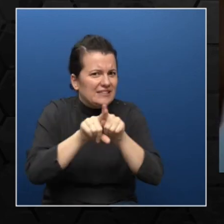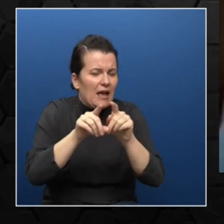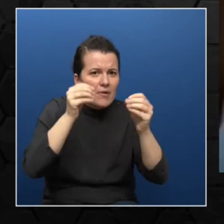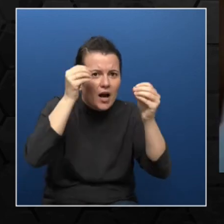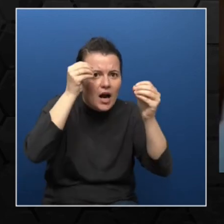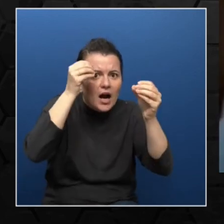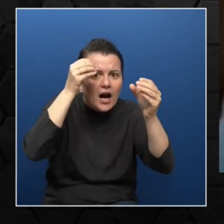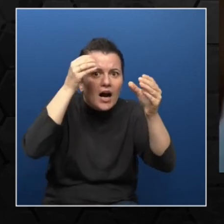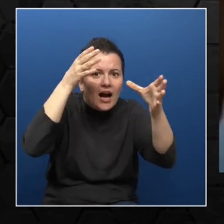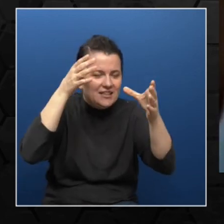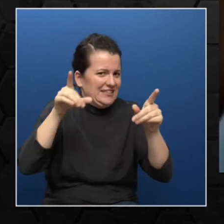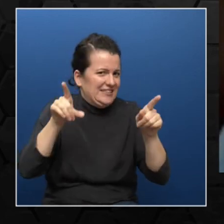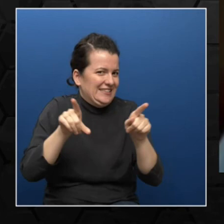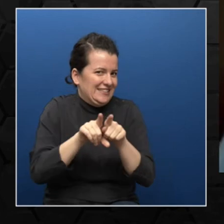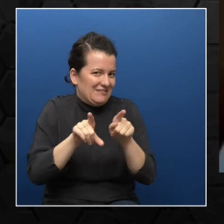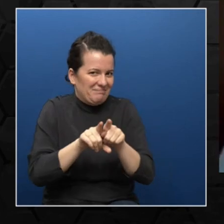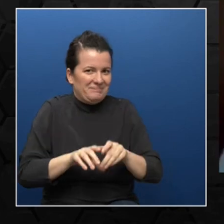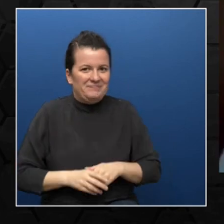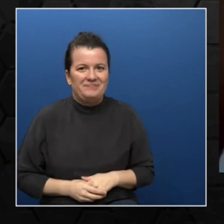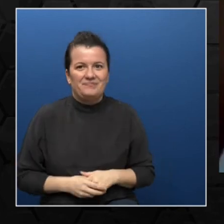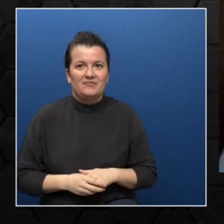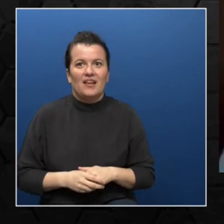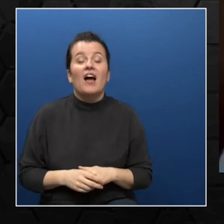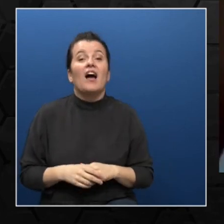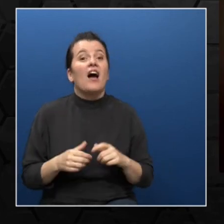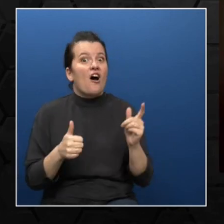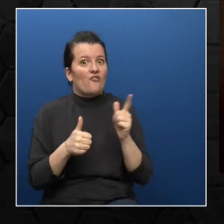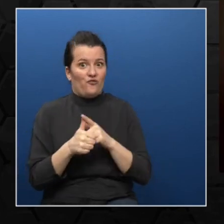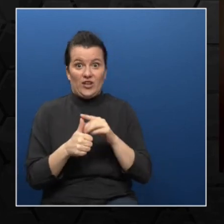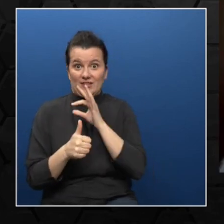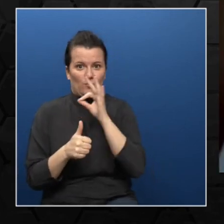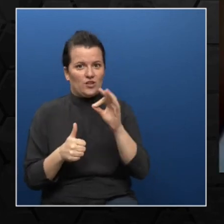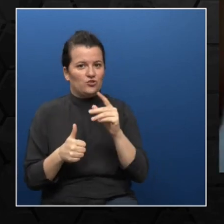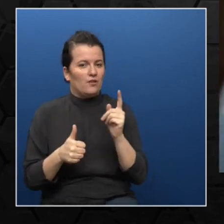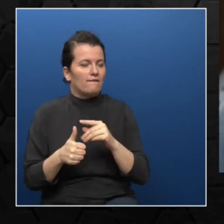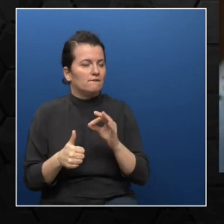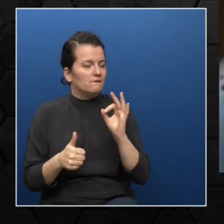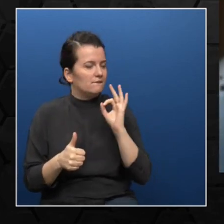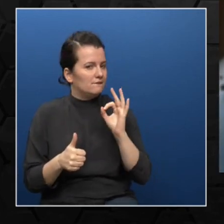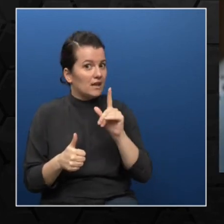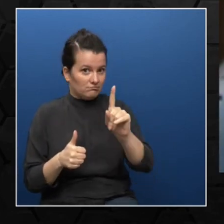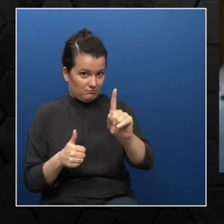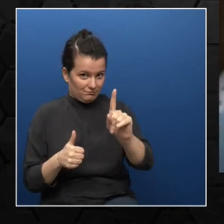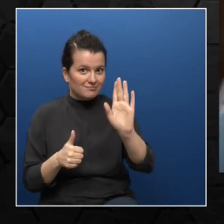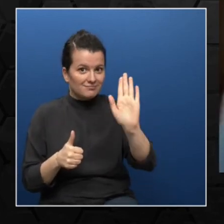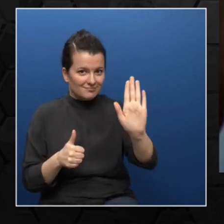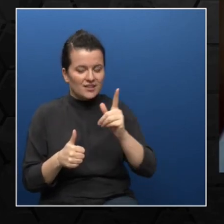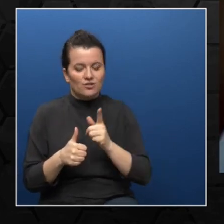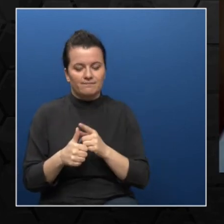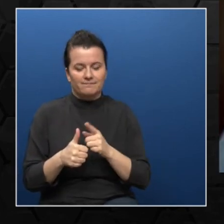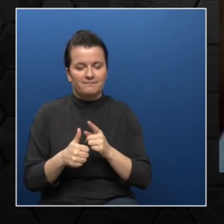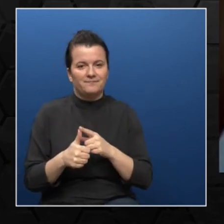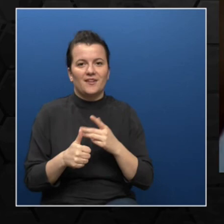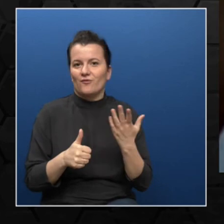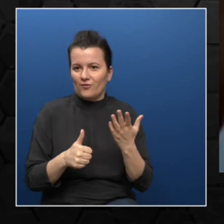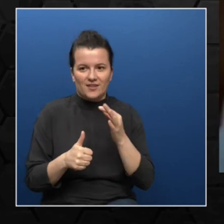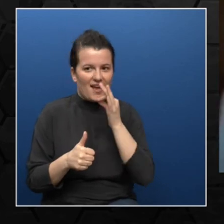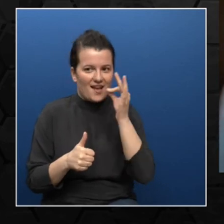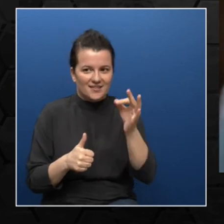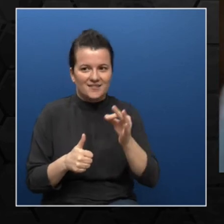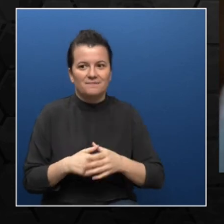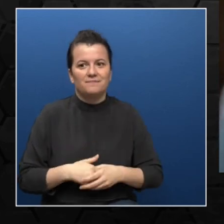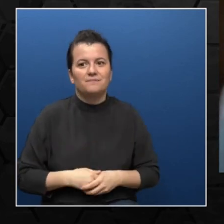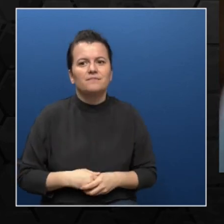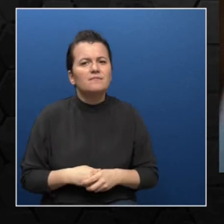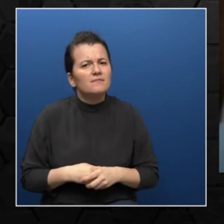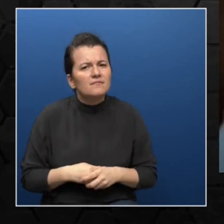first question, we actually have an amazing question for you. Okay. Be prepared. So our very first question is, so are